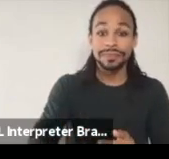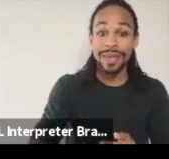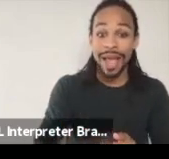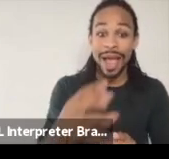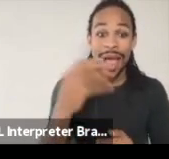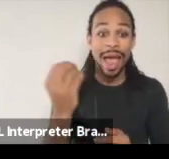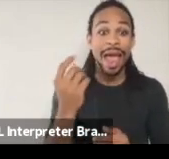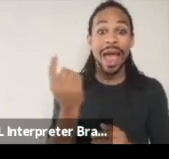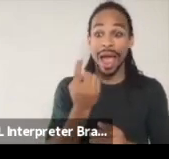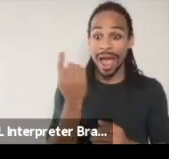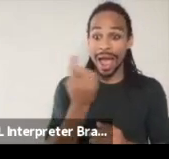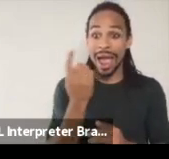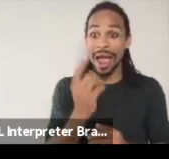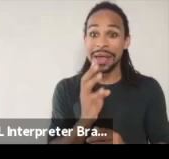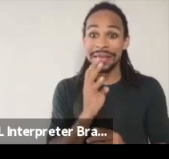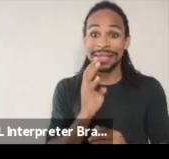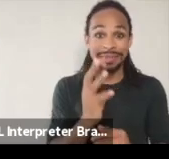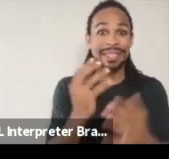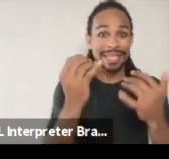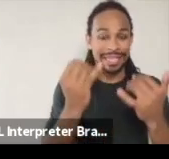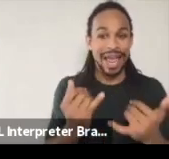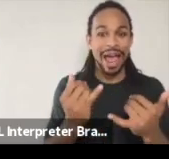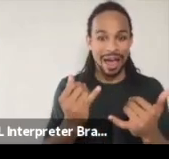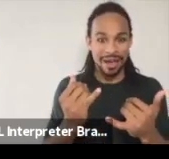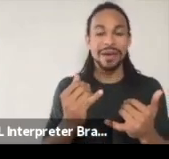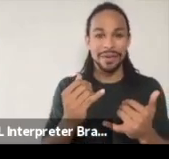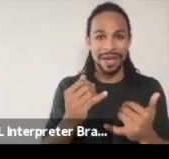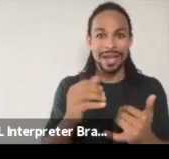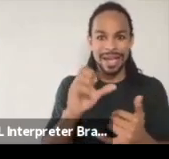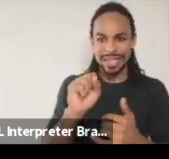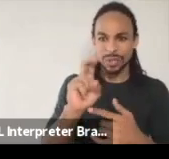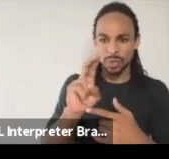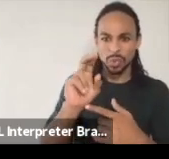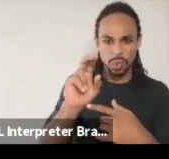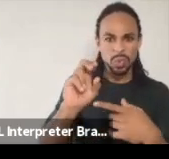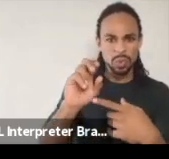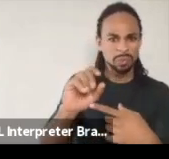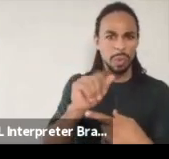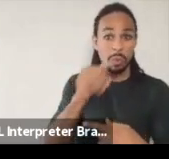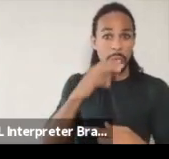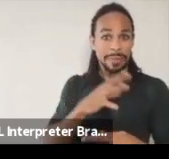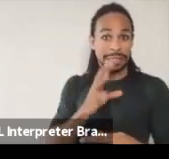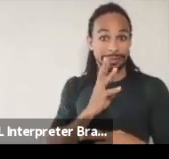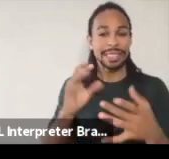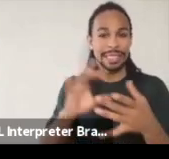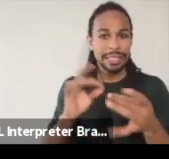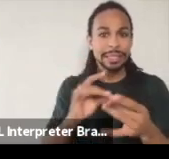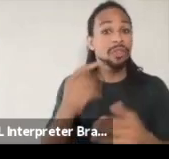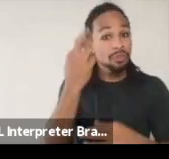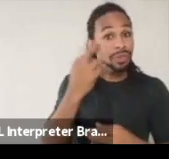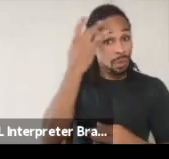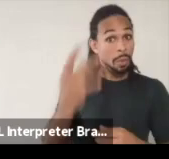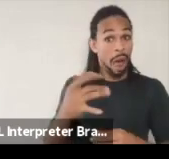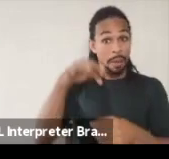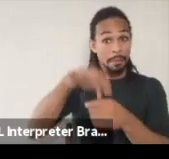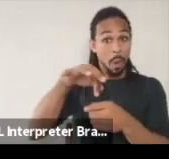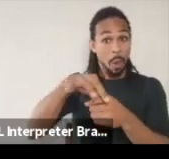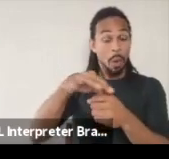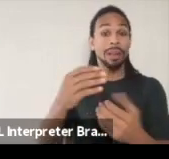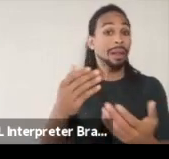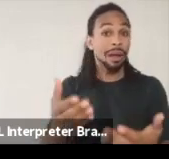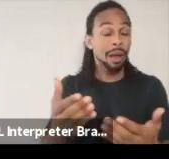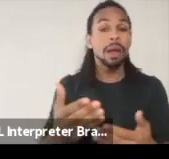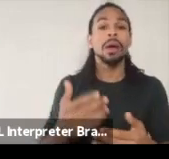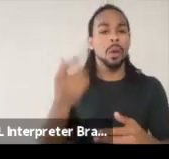here. Thanks, Alicia. The reason that we are doing this poll is just to acknowledge that this workshop is